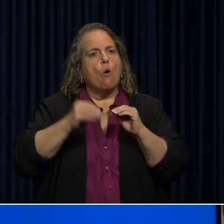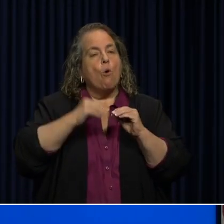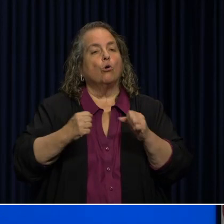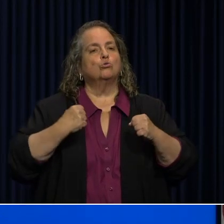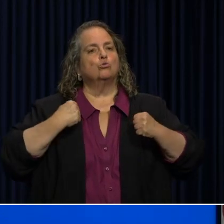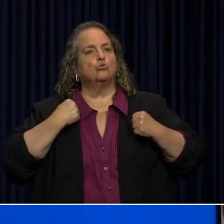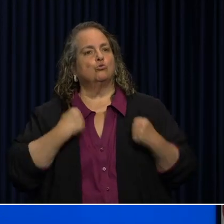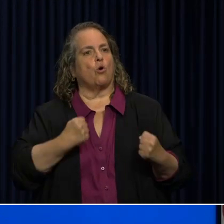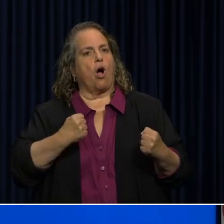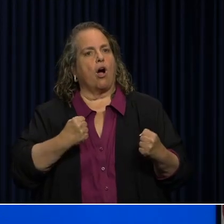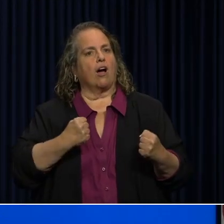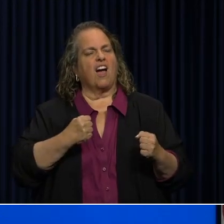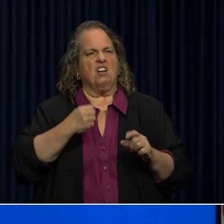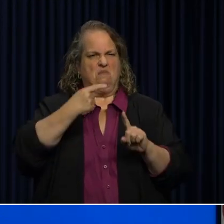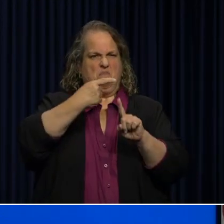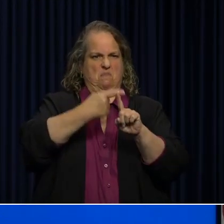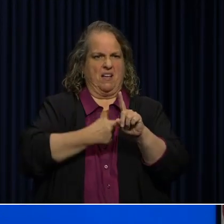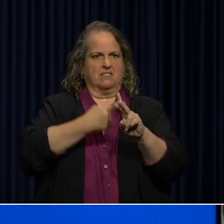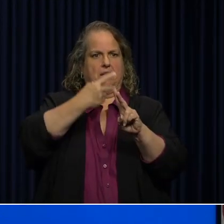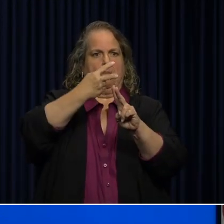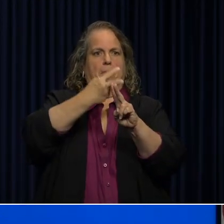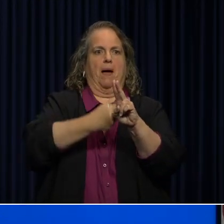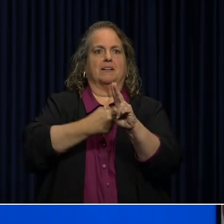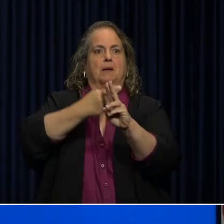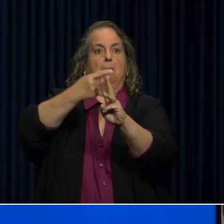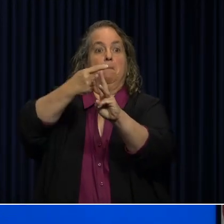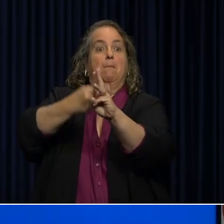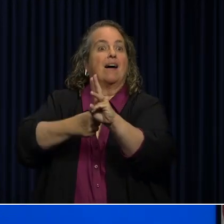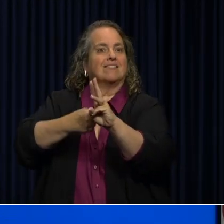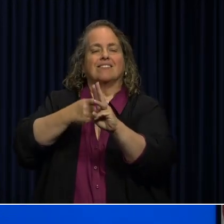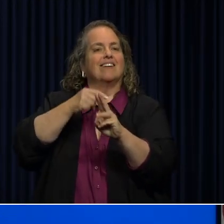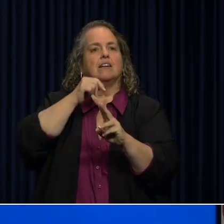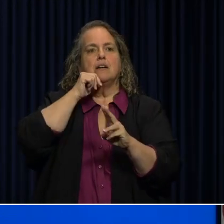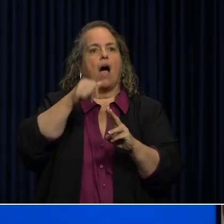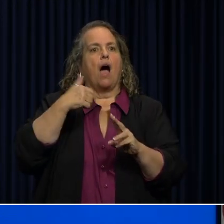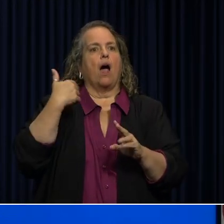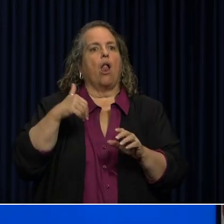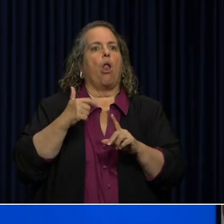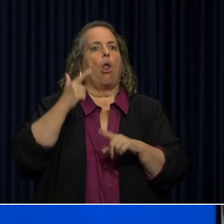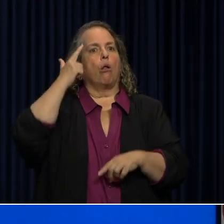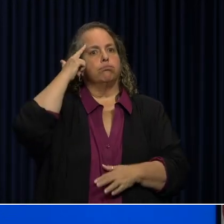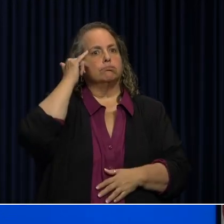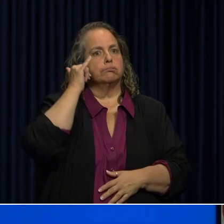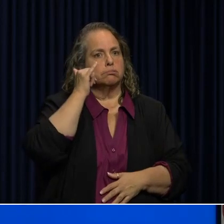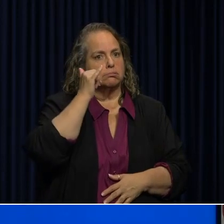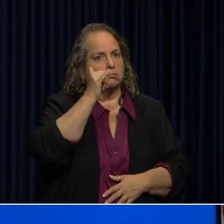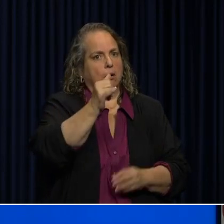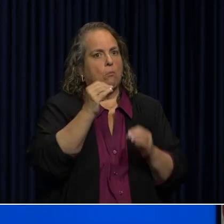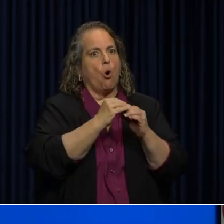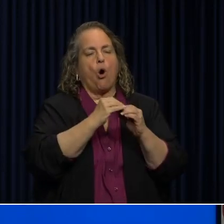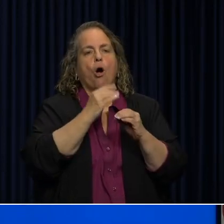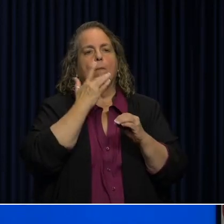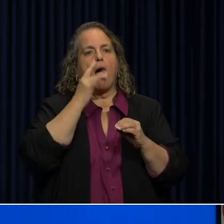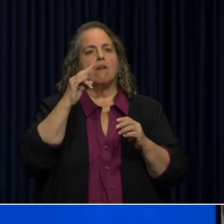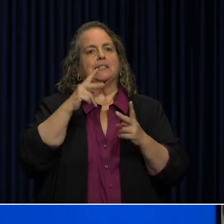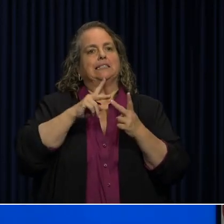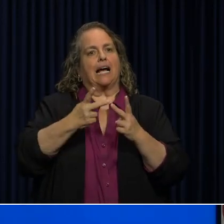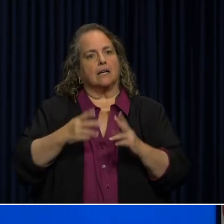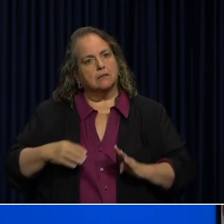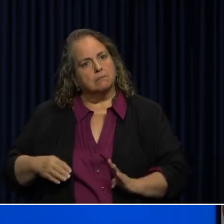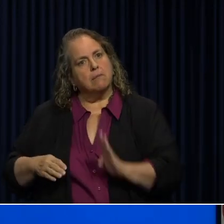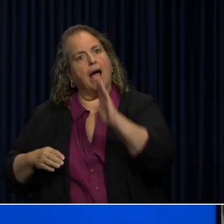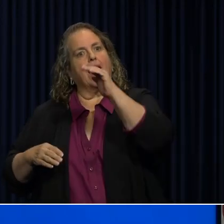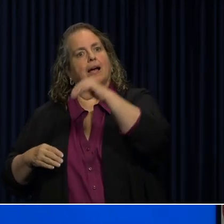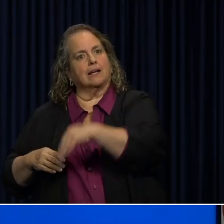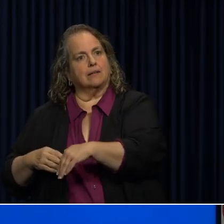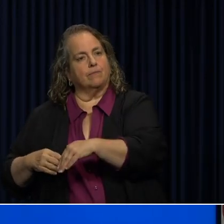months and not for much longer because of a big additional spike. So we're always going to talk to you about where we